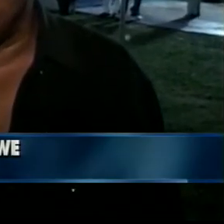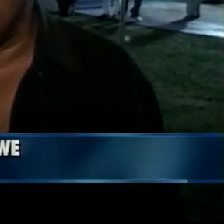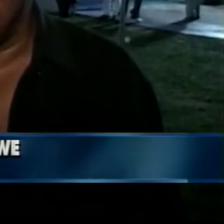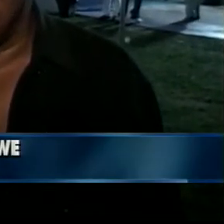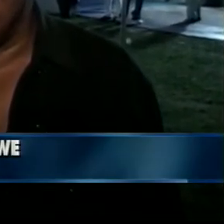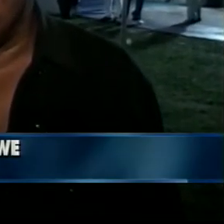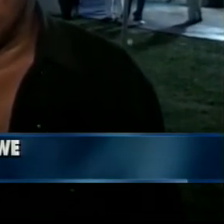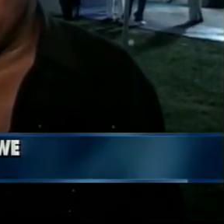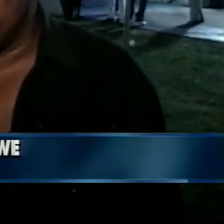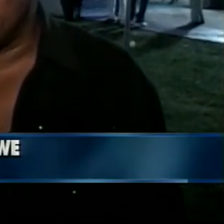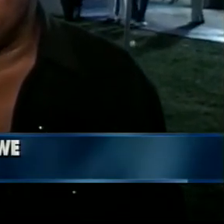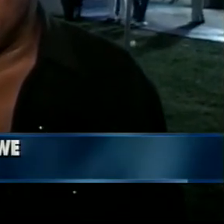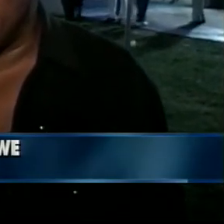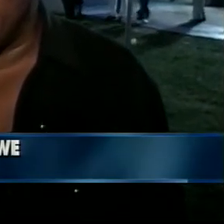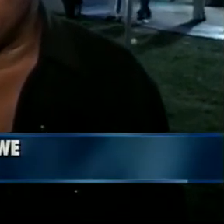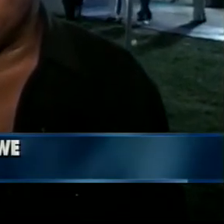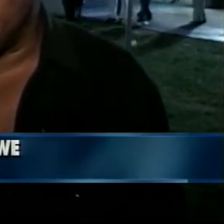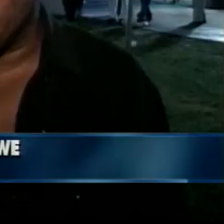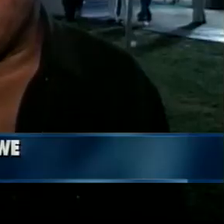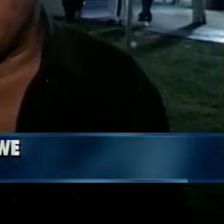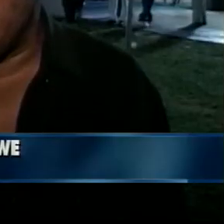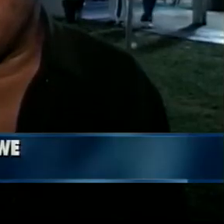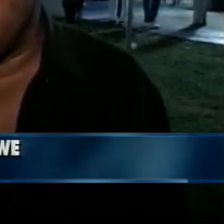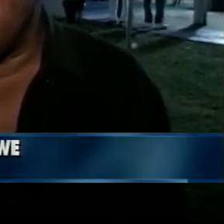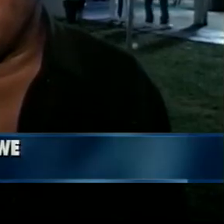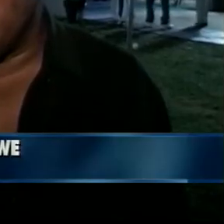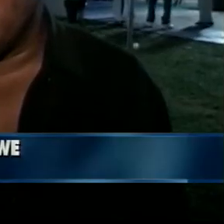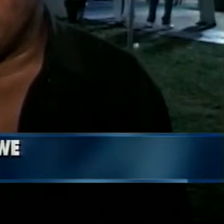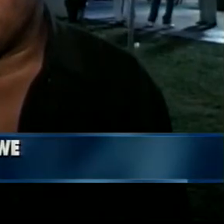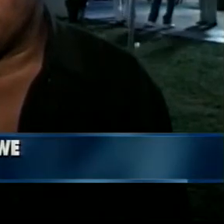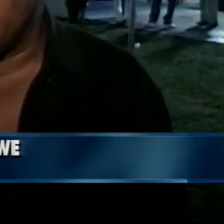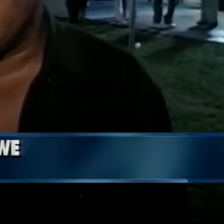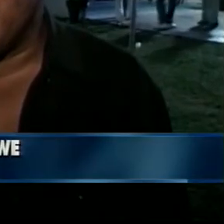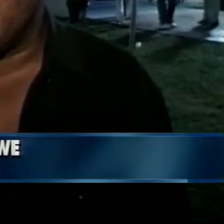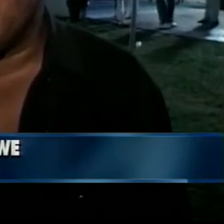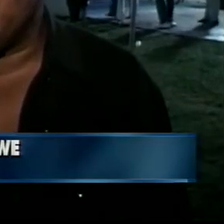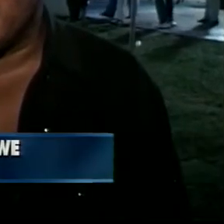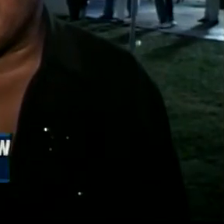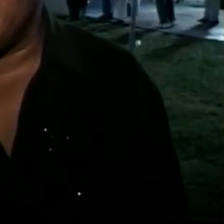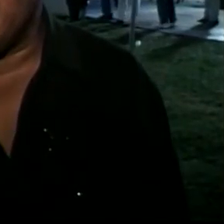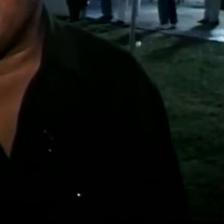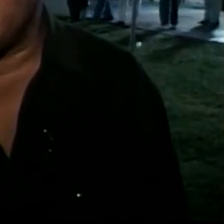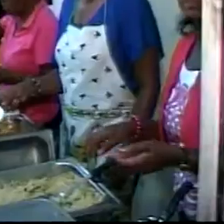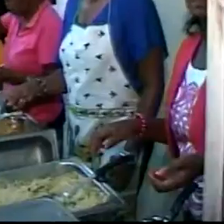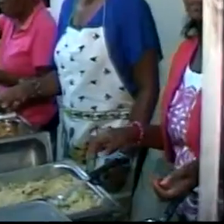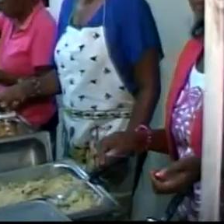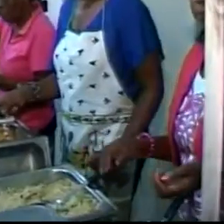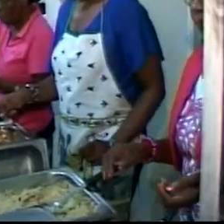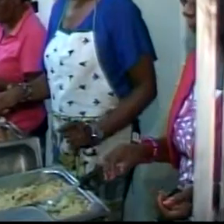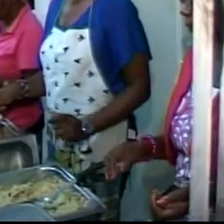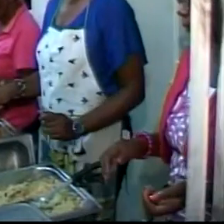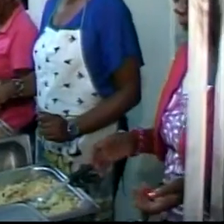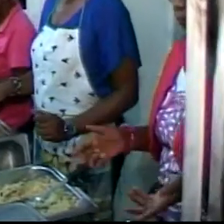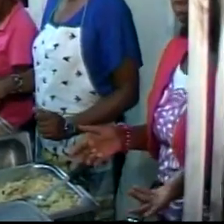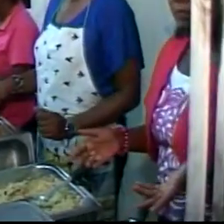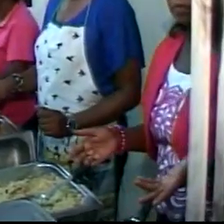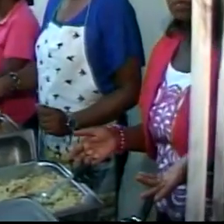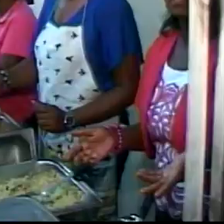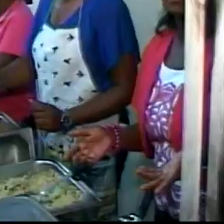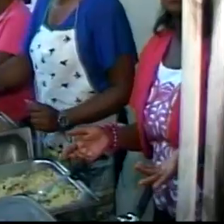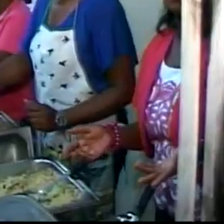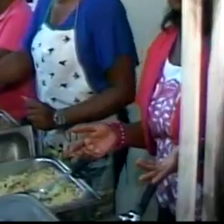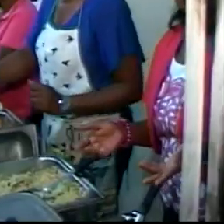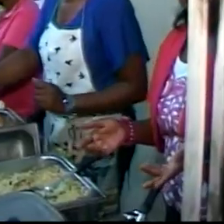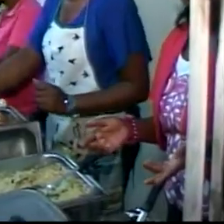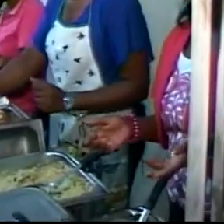love. They've been very good to me, especially during the times of my challenges physically. They've been around, they've been there,